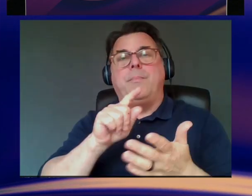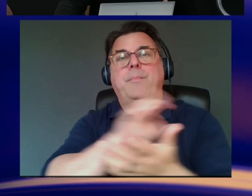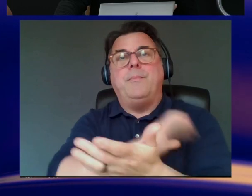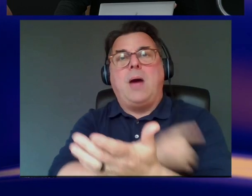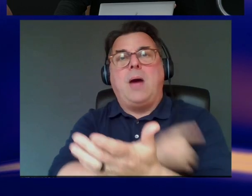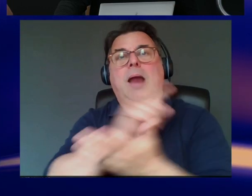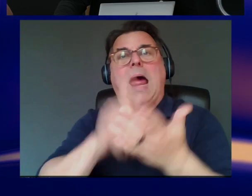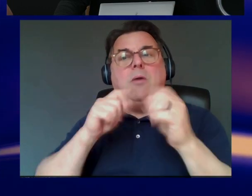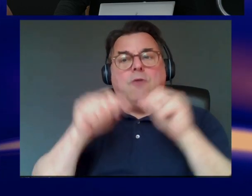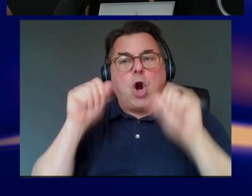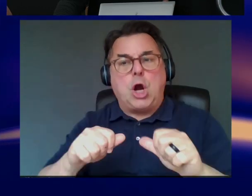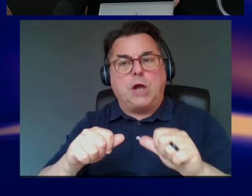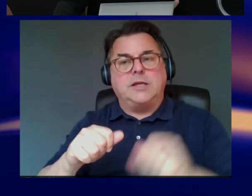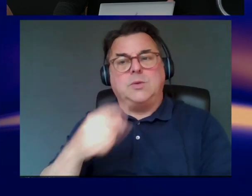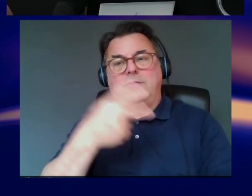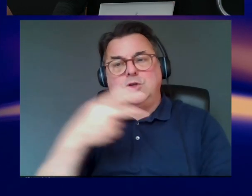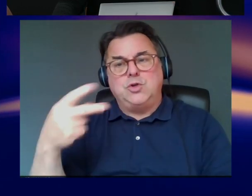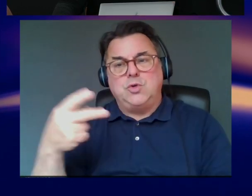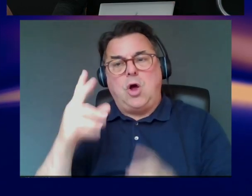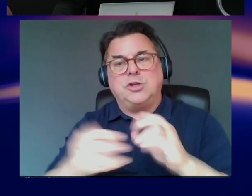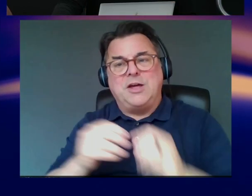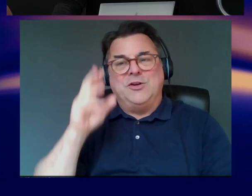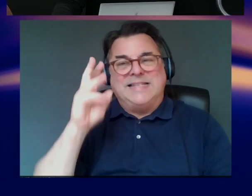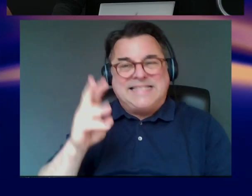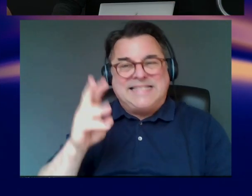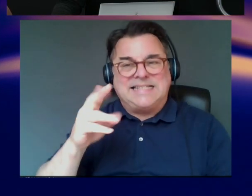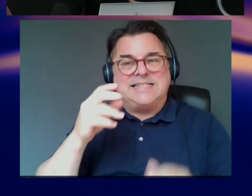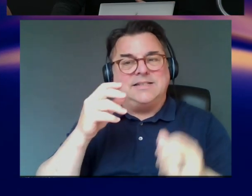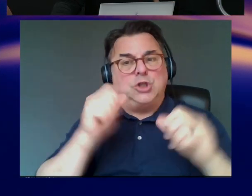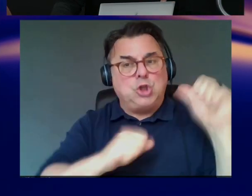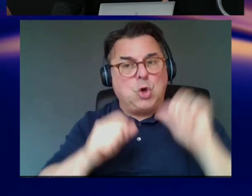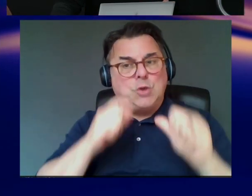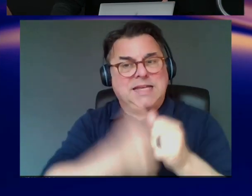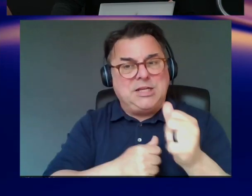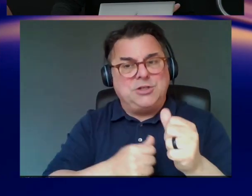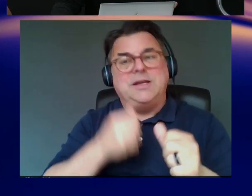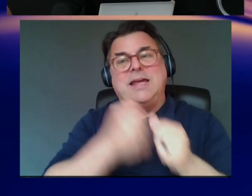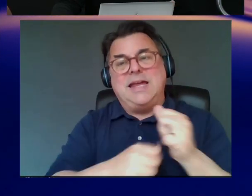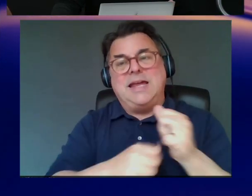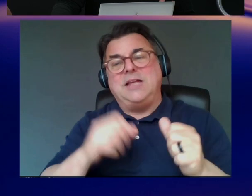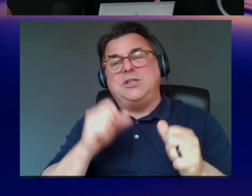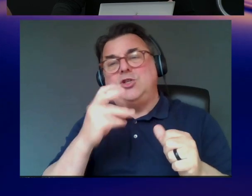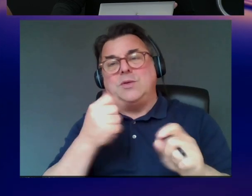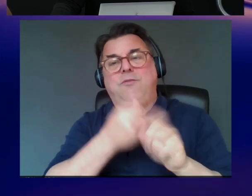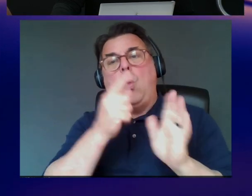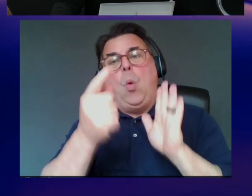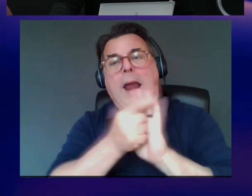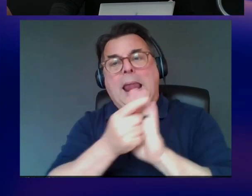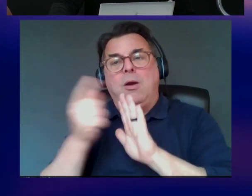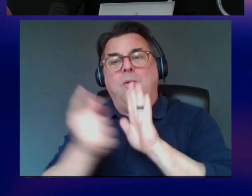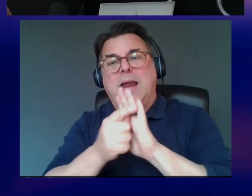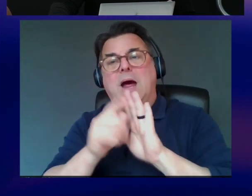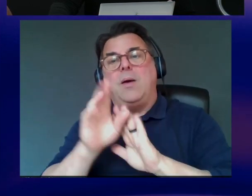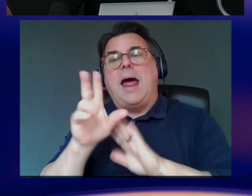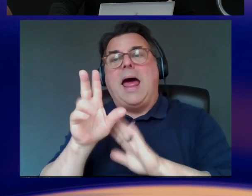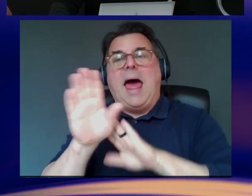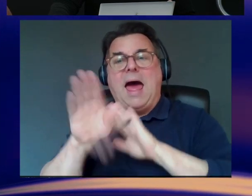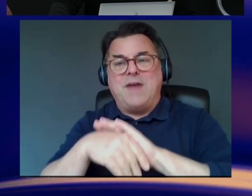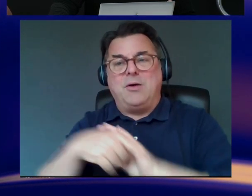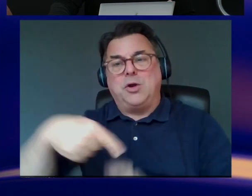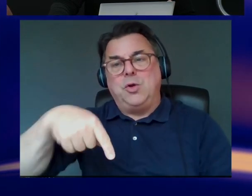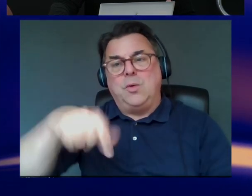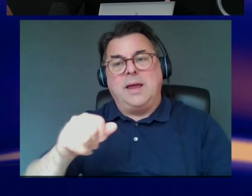can also see that we have on-demand shows for any of the previous episodes. We have AWS Dev Hour, building modern applications. We